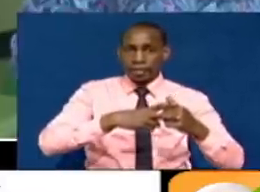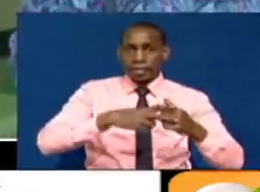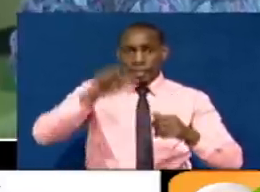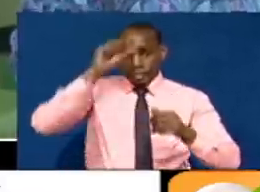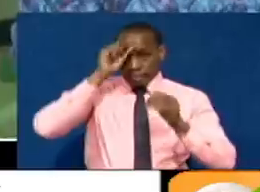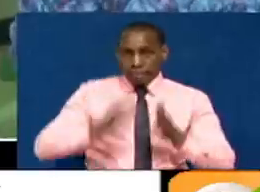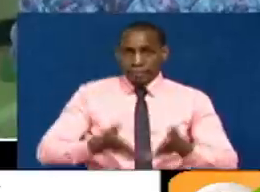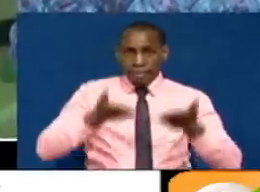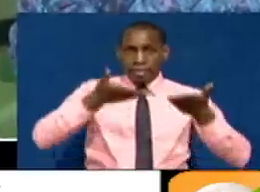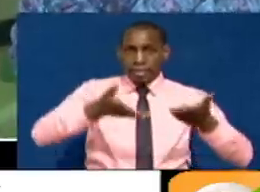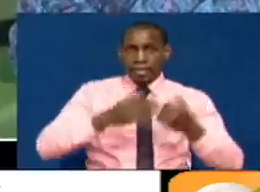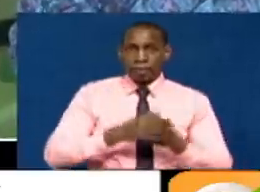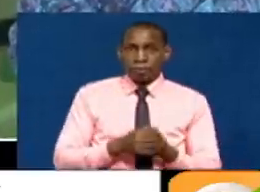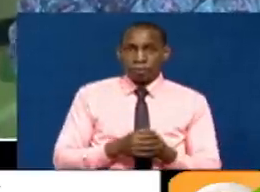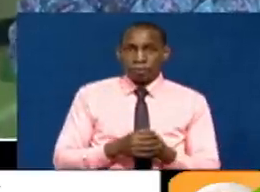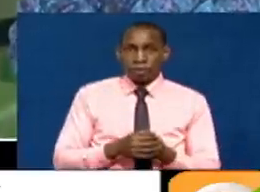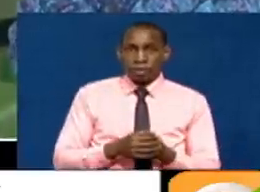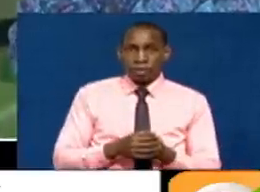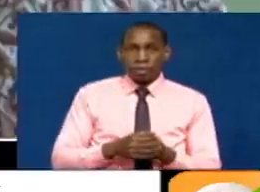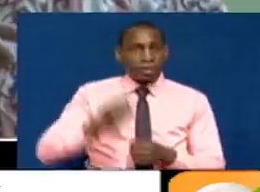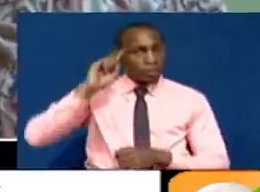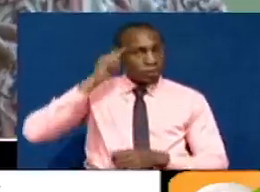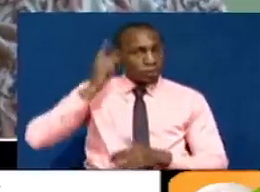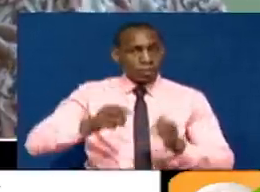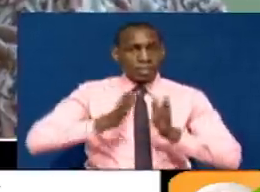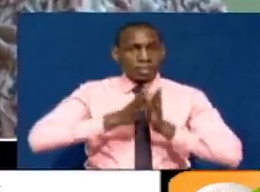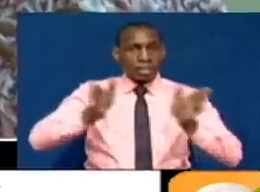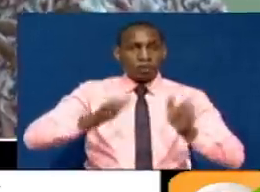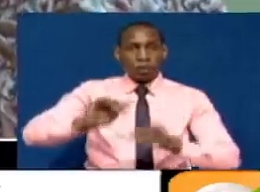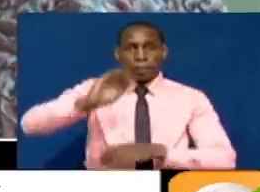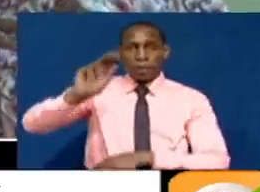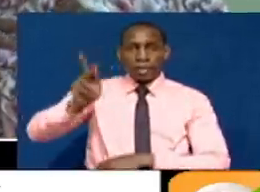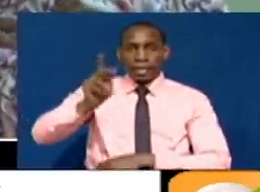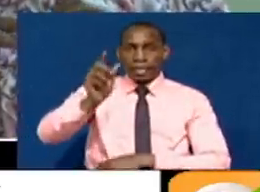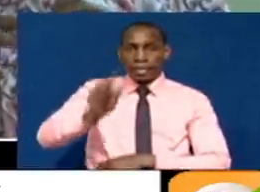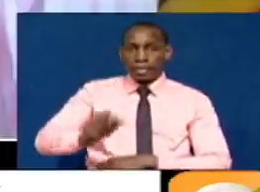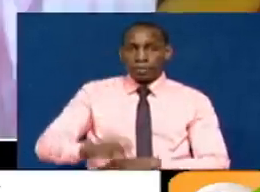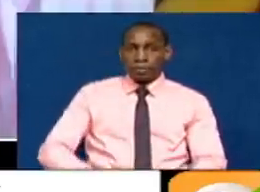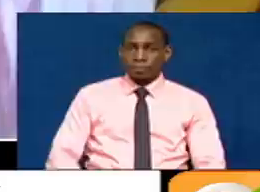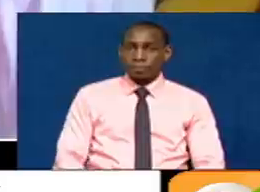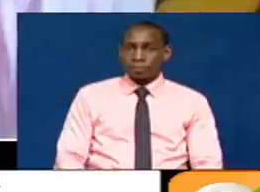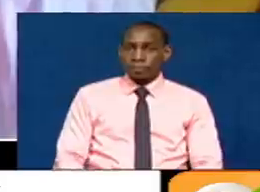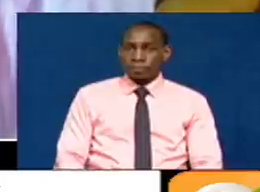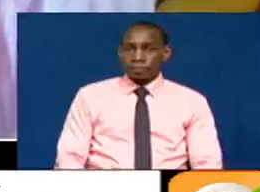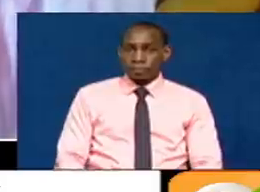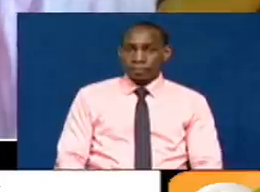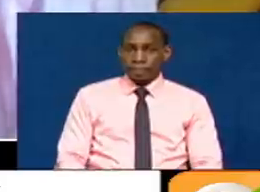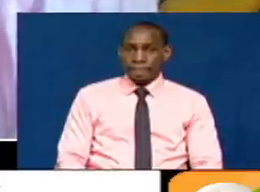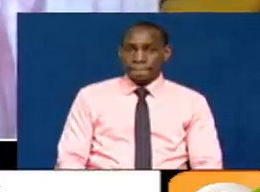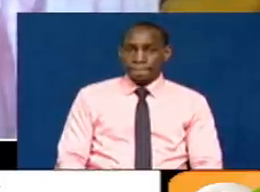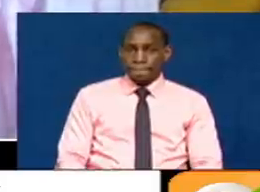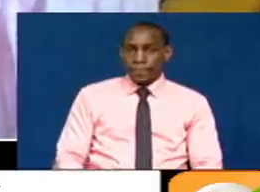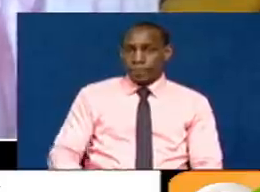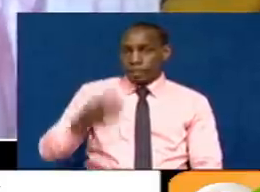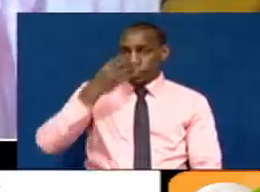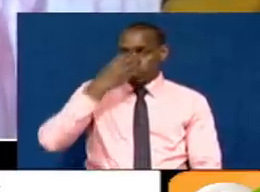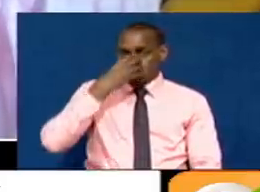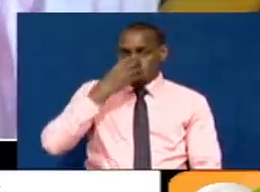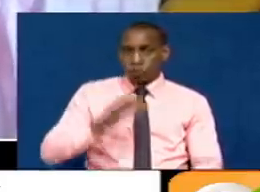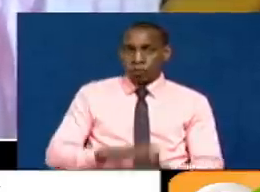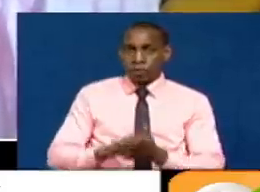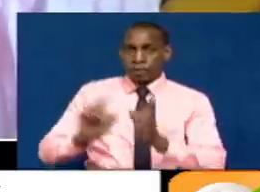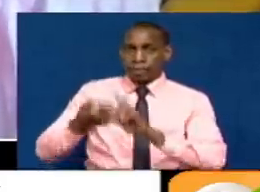sitting governors in what is considered the larger Mount Kenya region. And DP William Ruto is getting